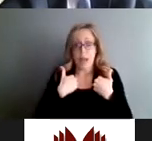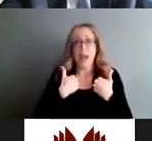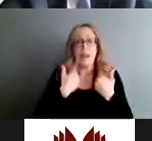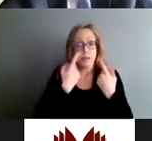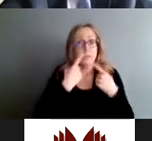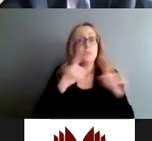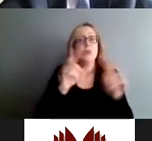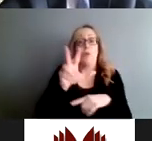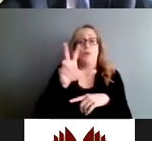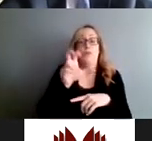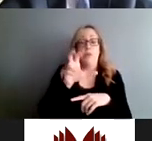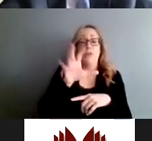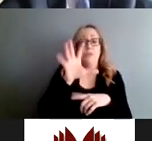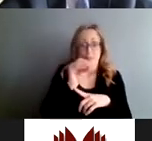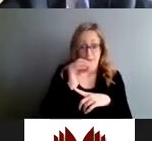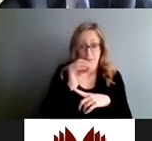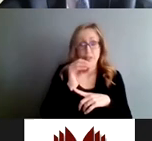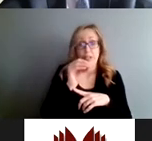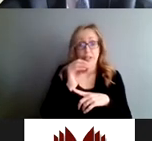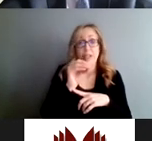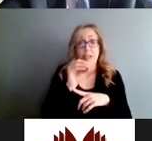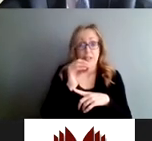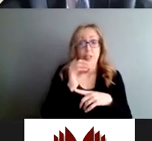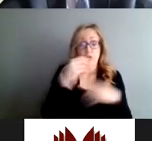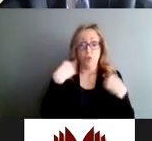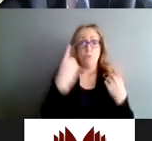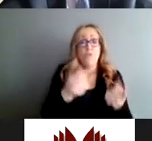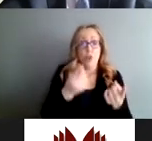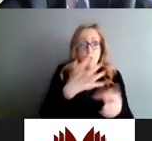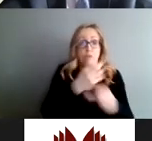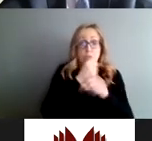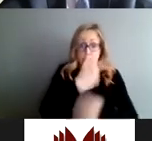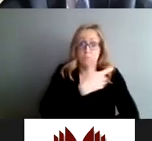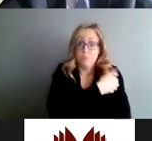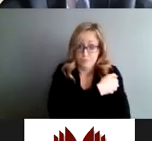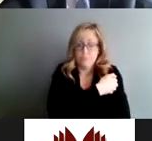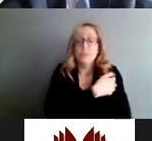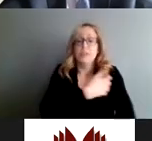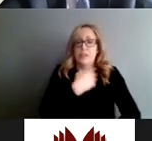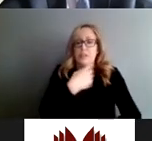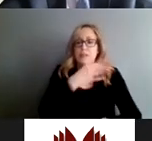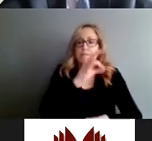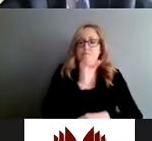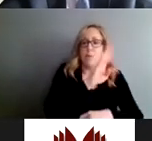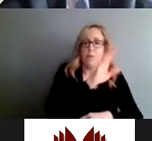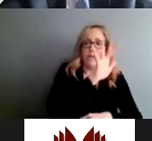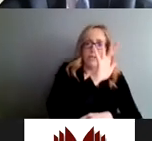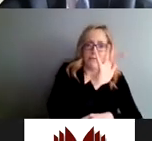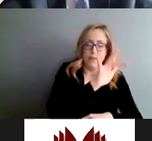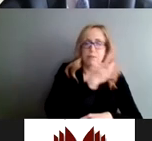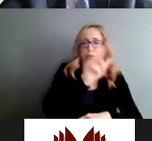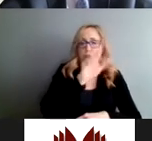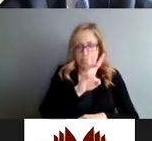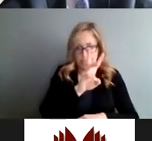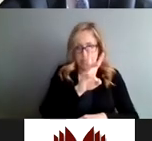350 Lowell School personnel getting vaccinated on February 25th and 6th, and they're